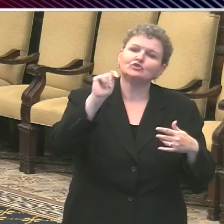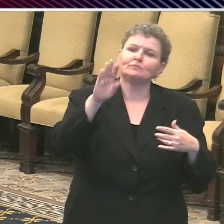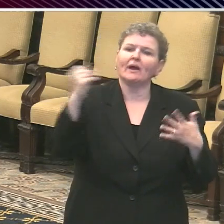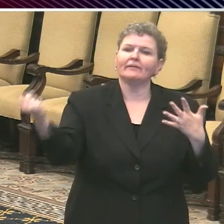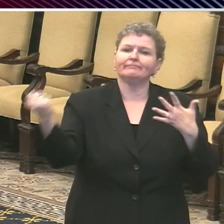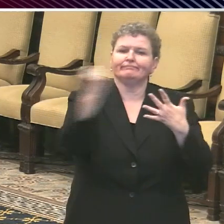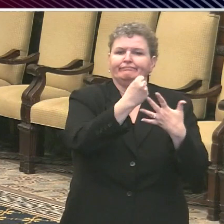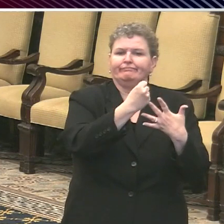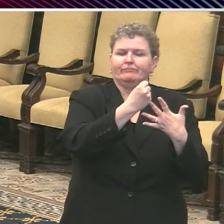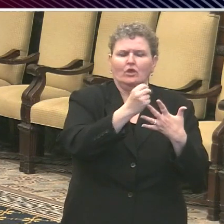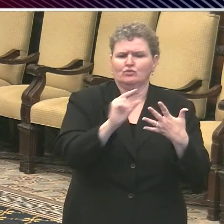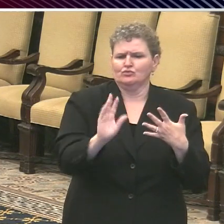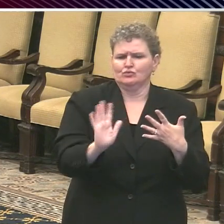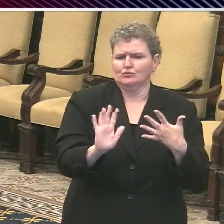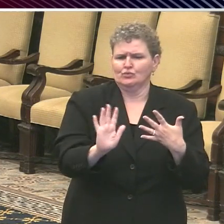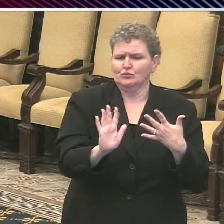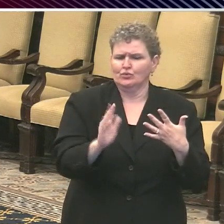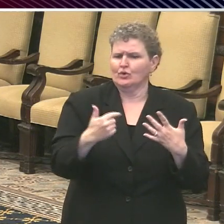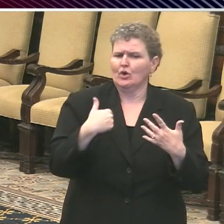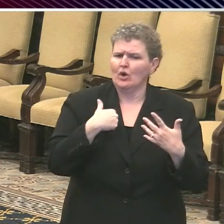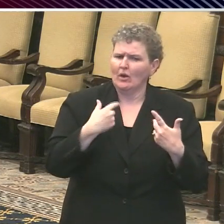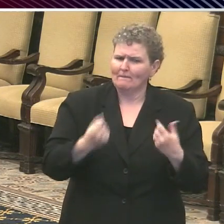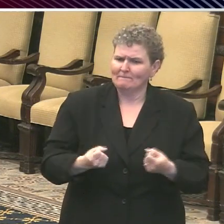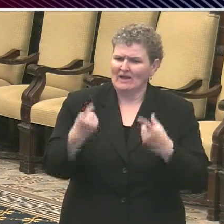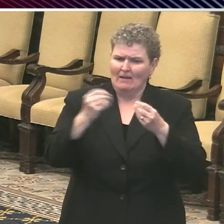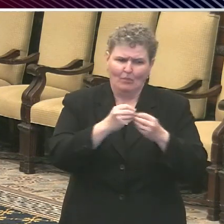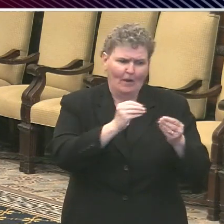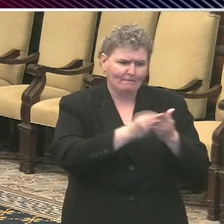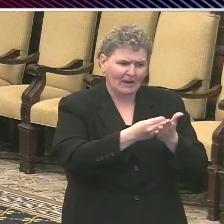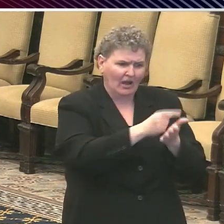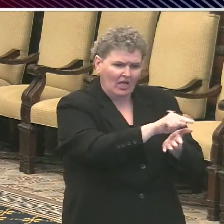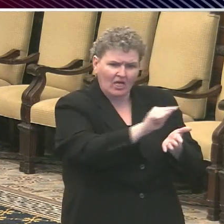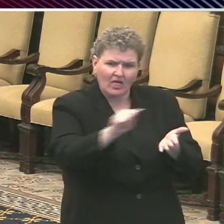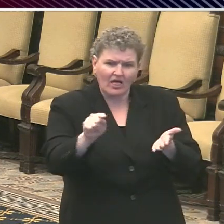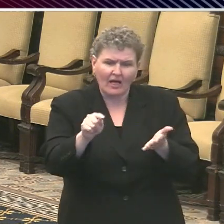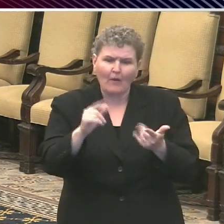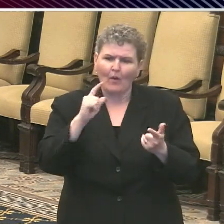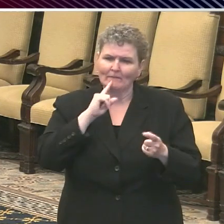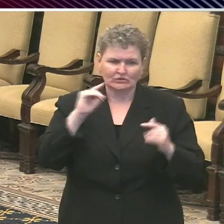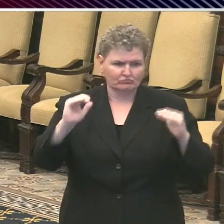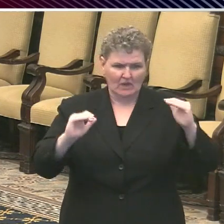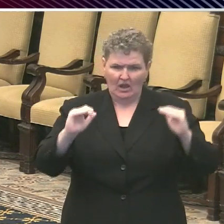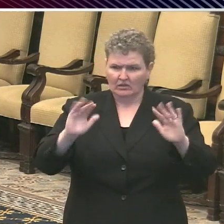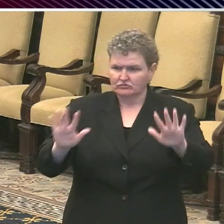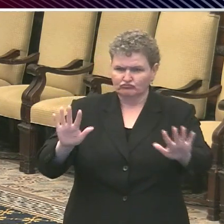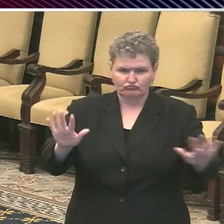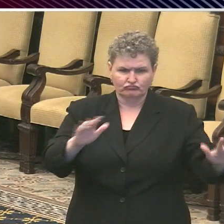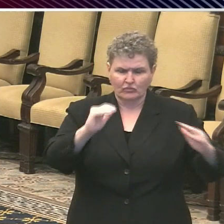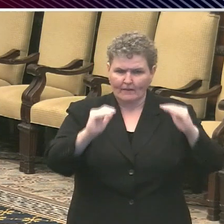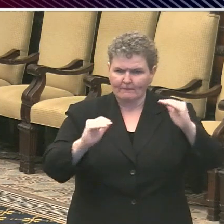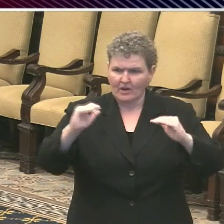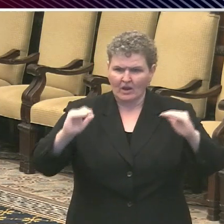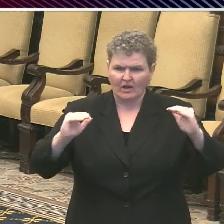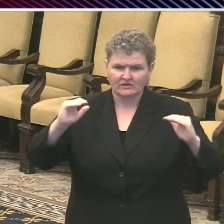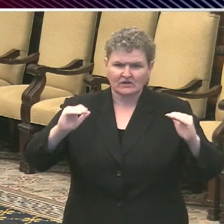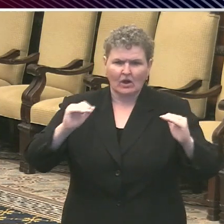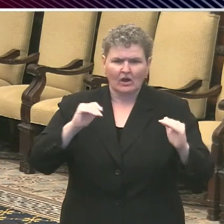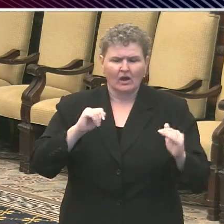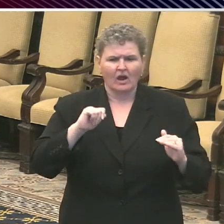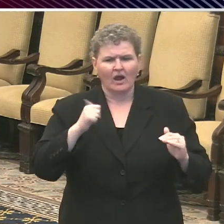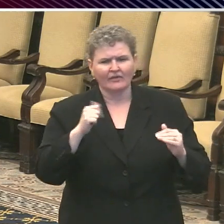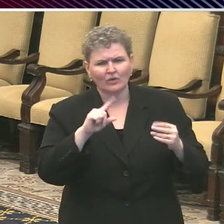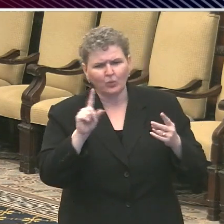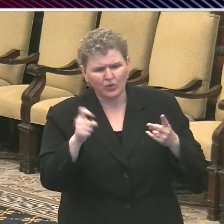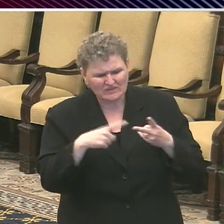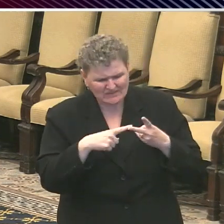give a path to putting it back so Sure. the budget remains balanced. And what was the first question? Was what? First